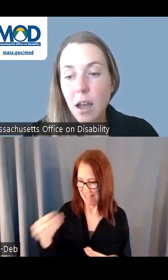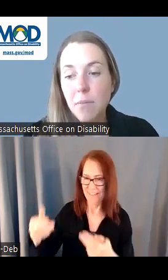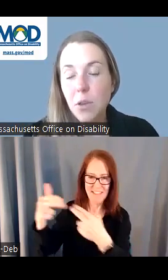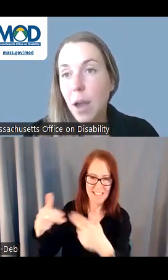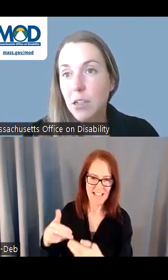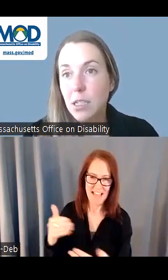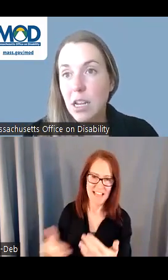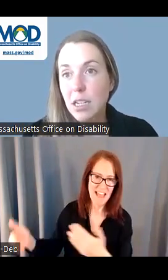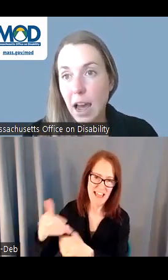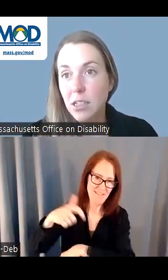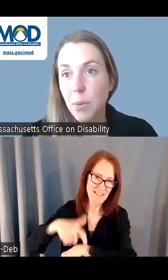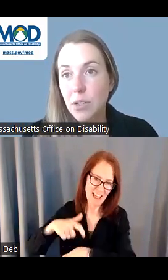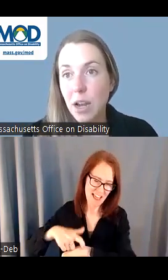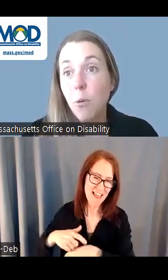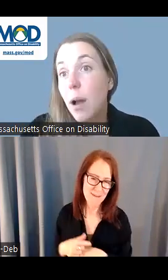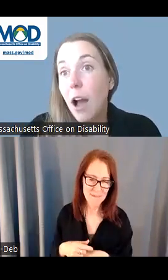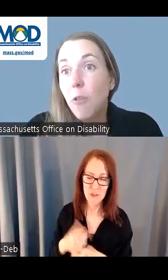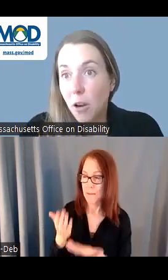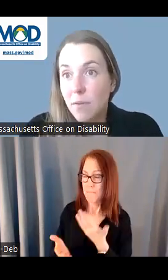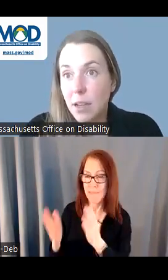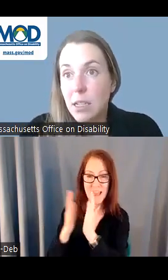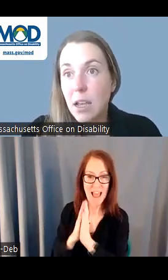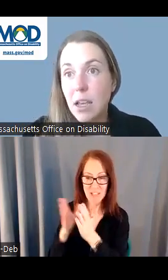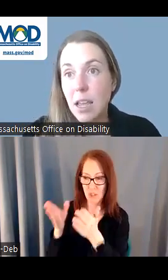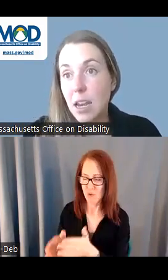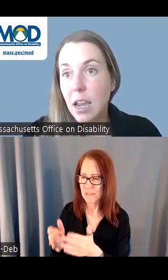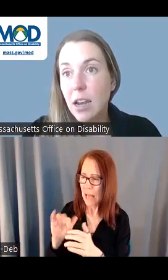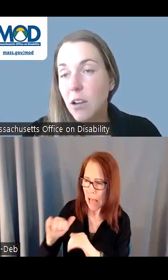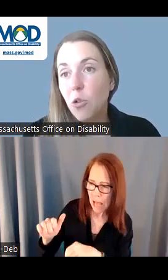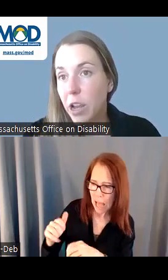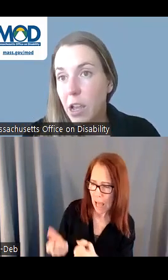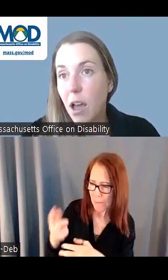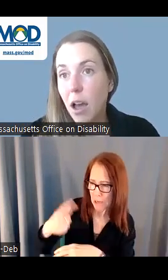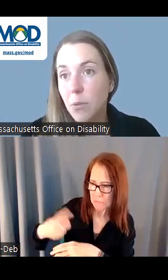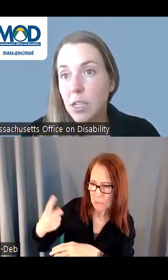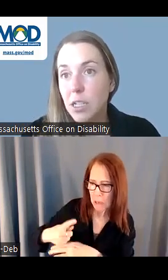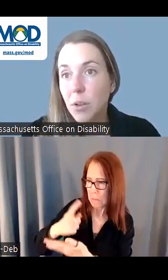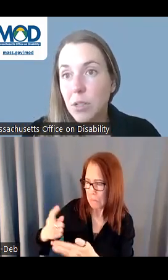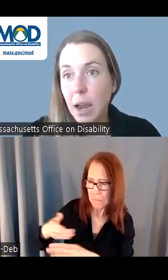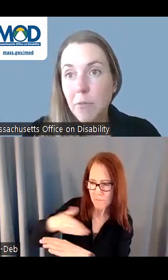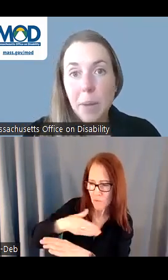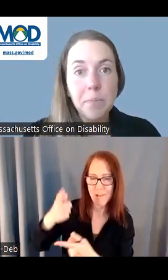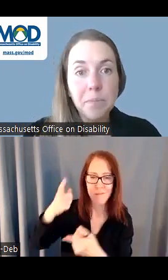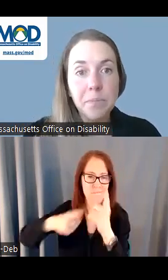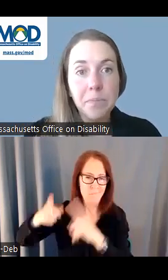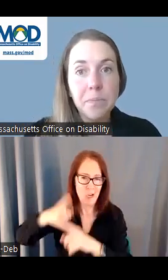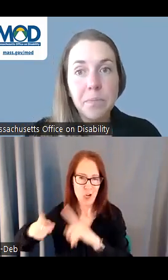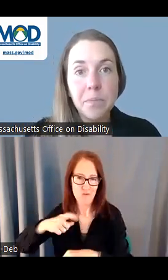advance. You might just need to ask the person how far in advance they need it and agree on a reasonable time